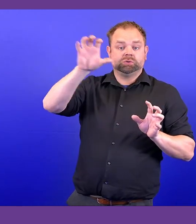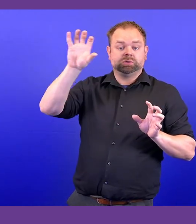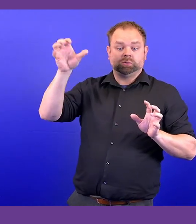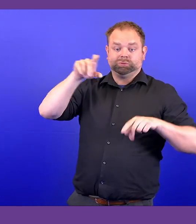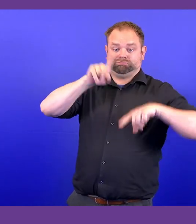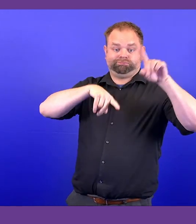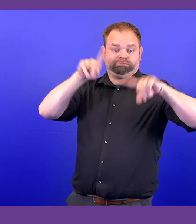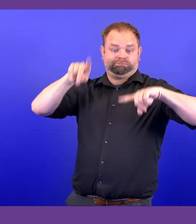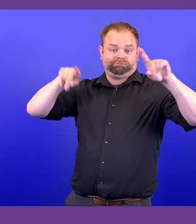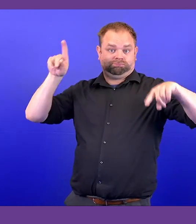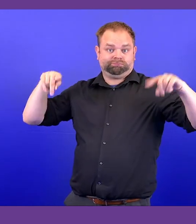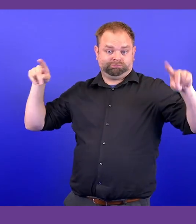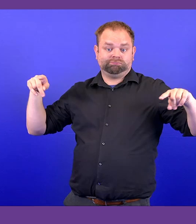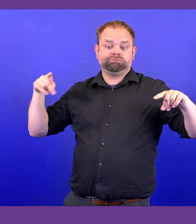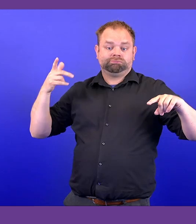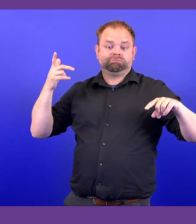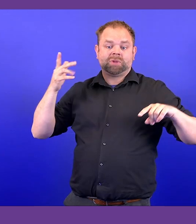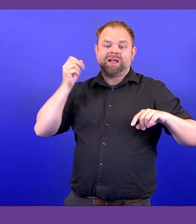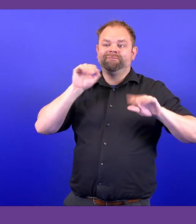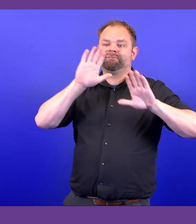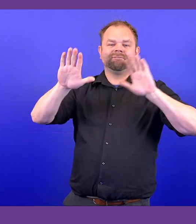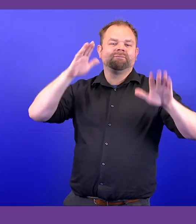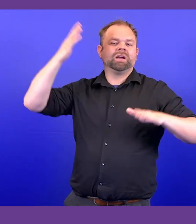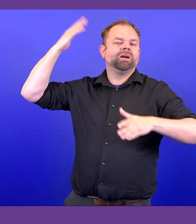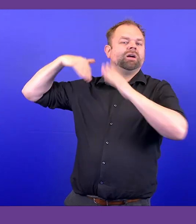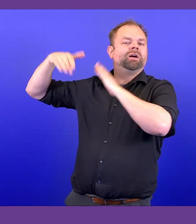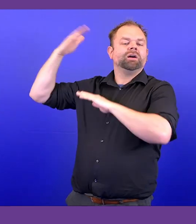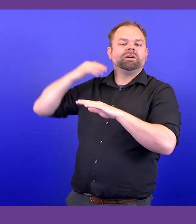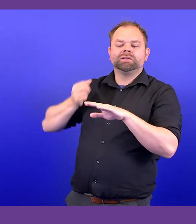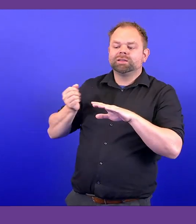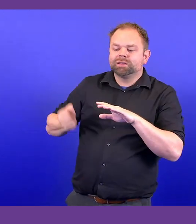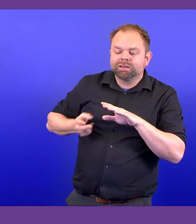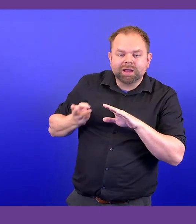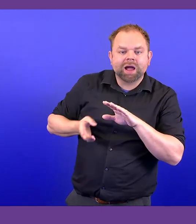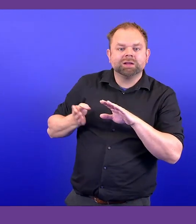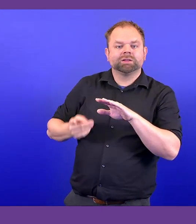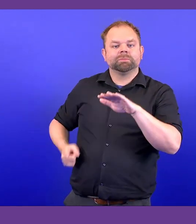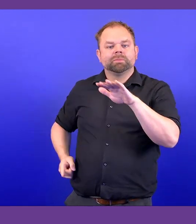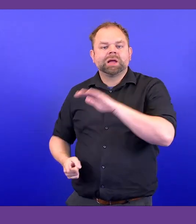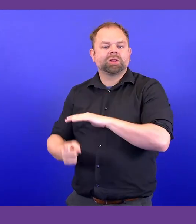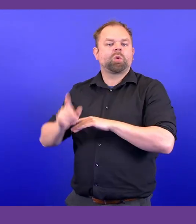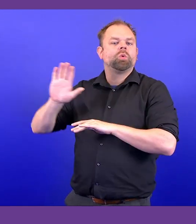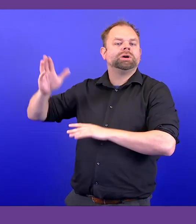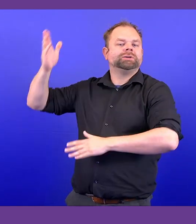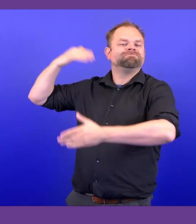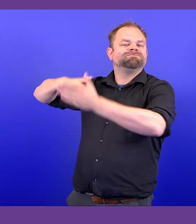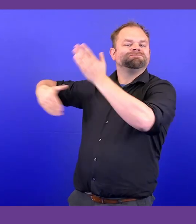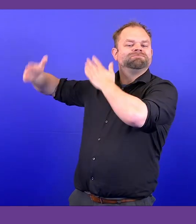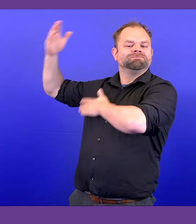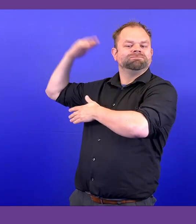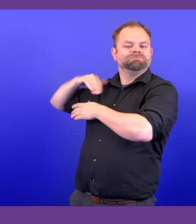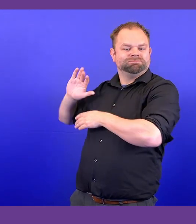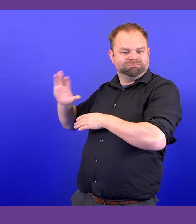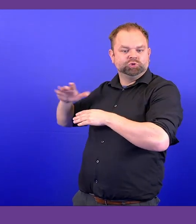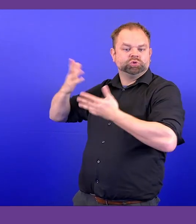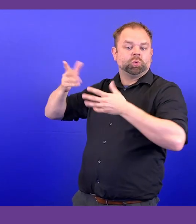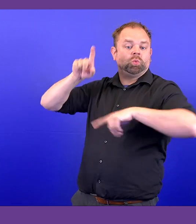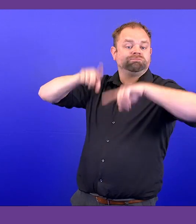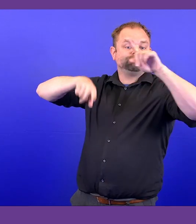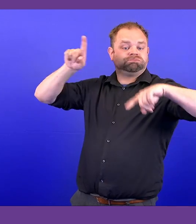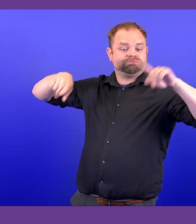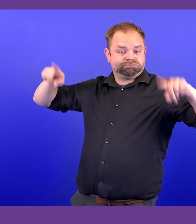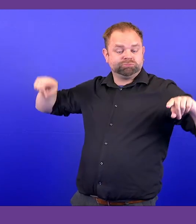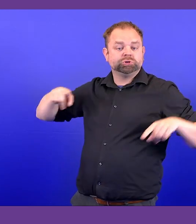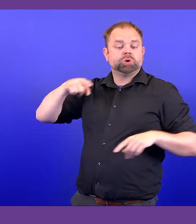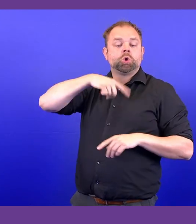visits, current and permanent exchanges between more than 30 operators. These 30 operators are represented each time by an